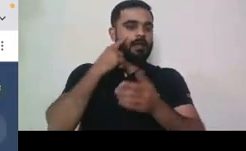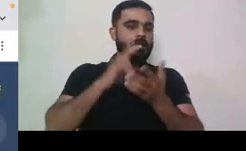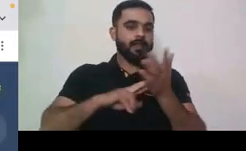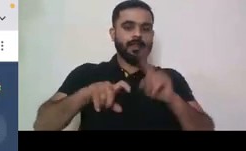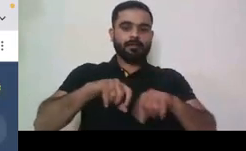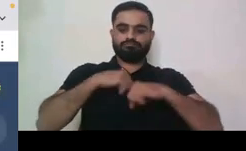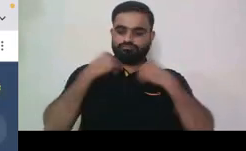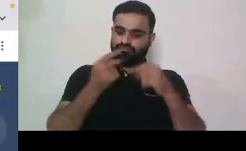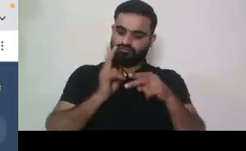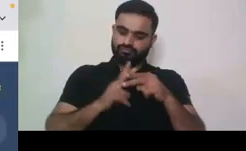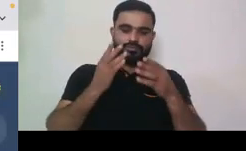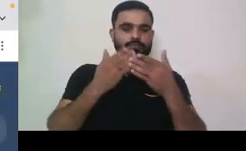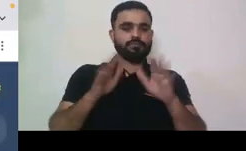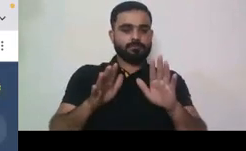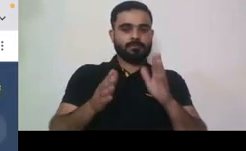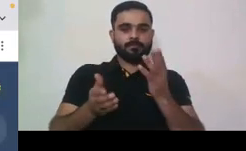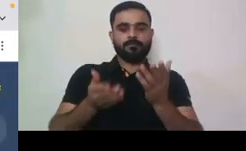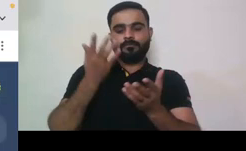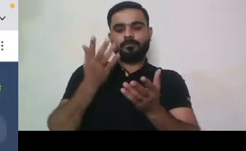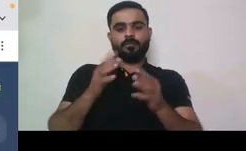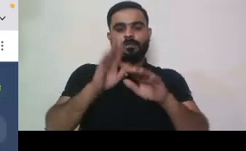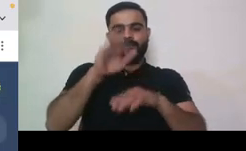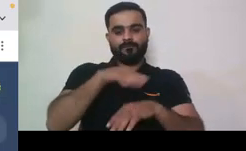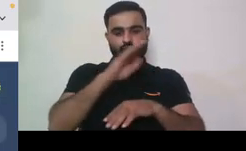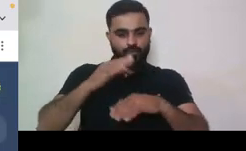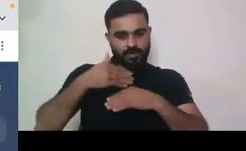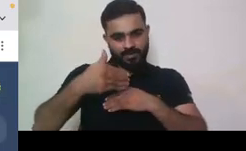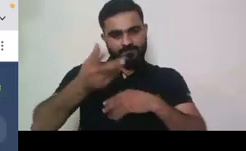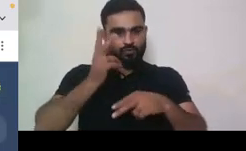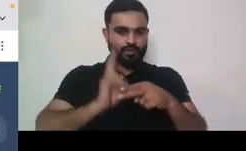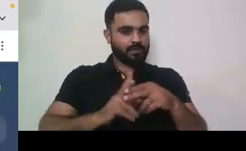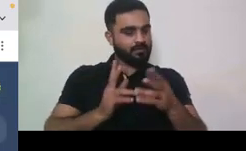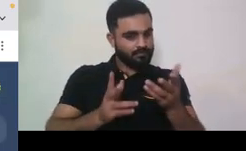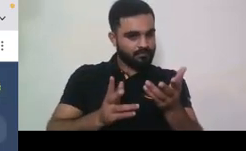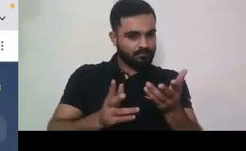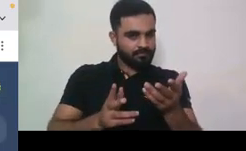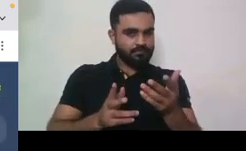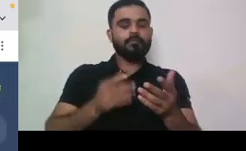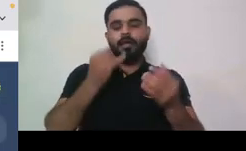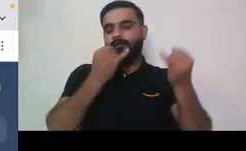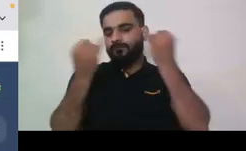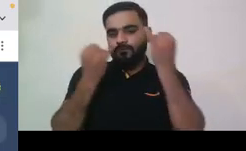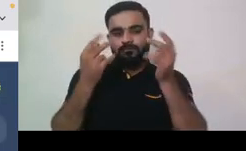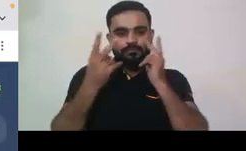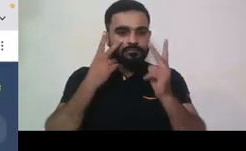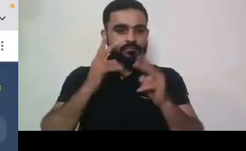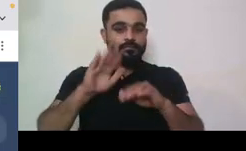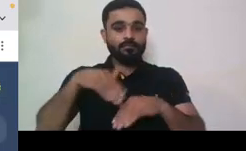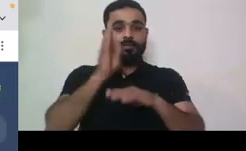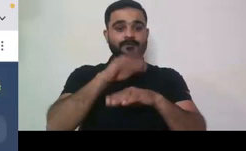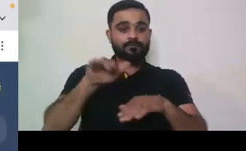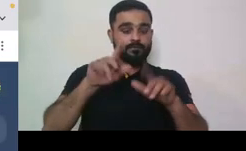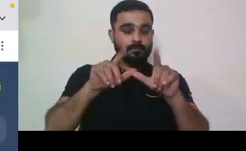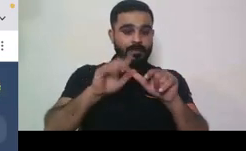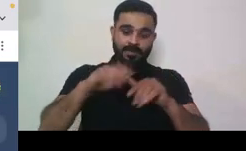active. Maybe after the webinar as well. Now you can also sharing your ideas, but after the webinar as well,